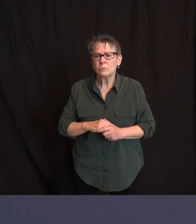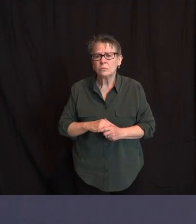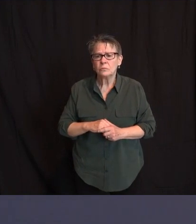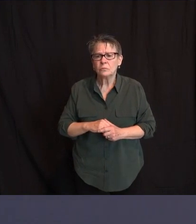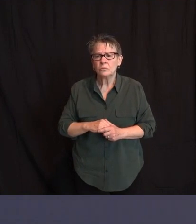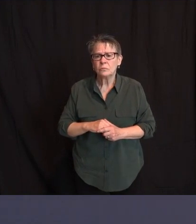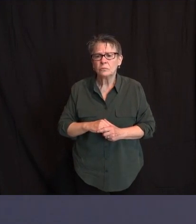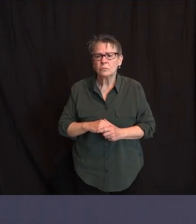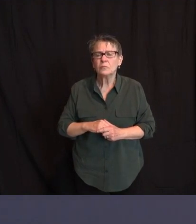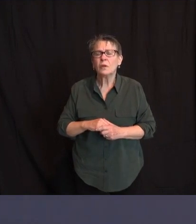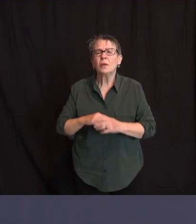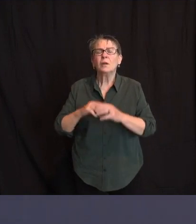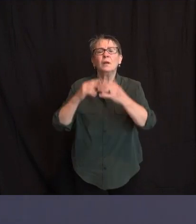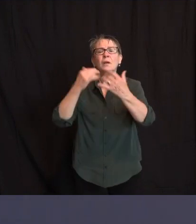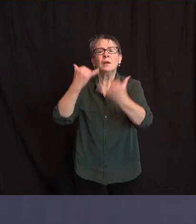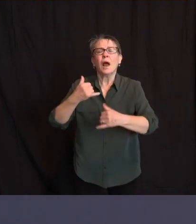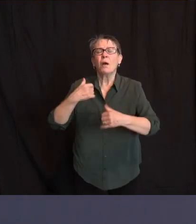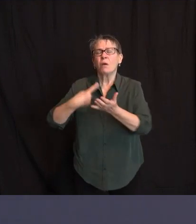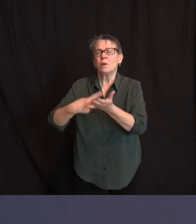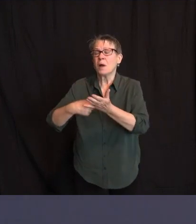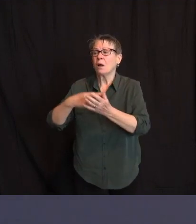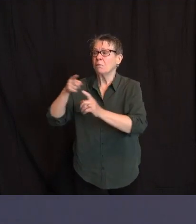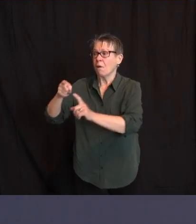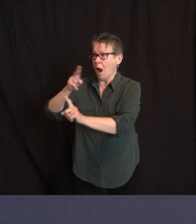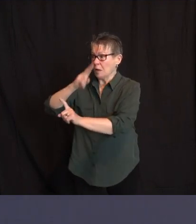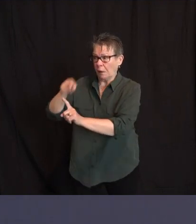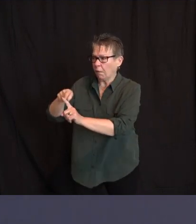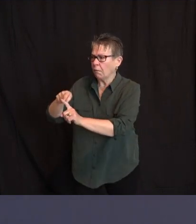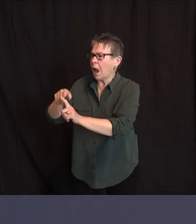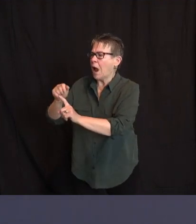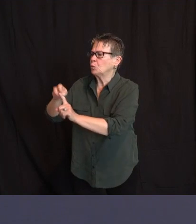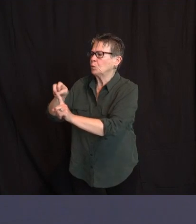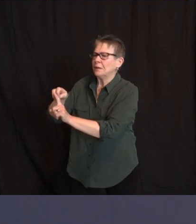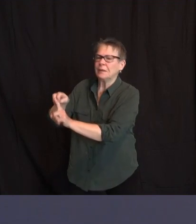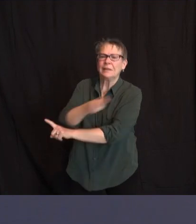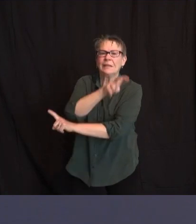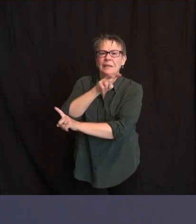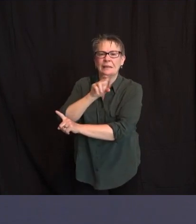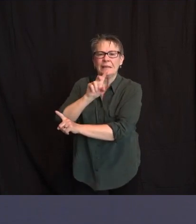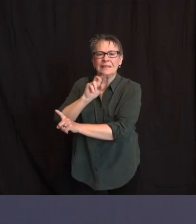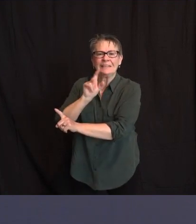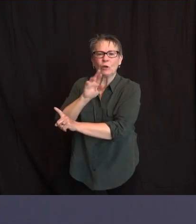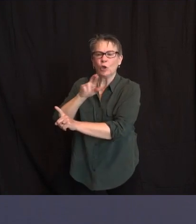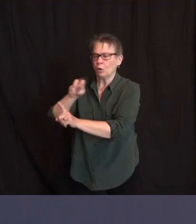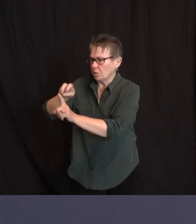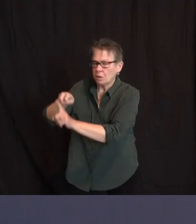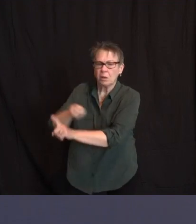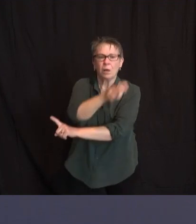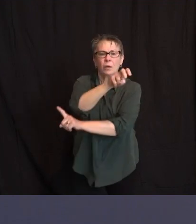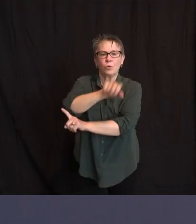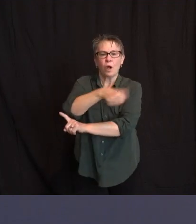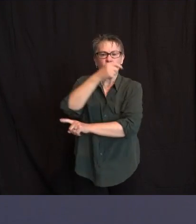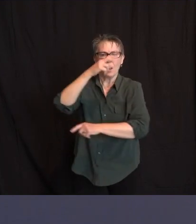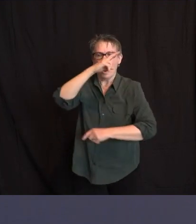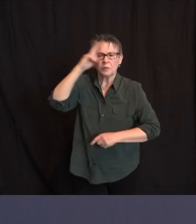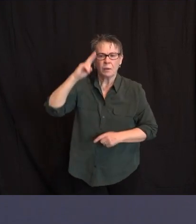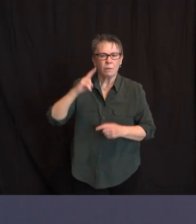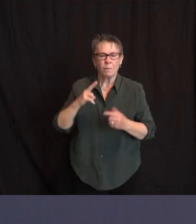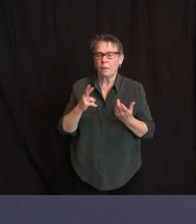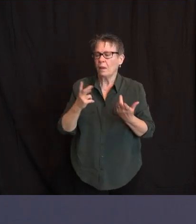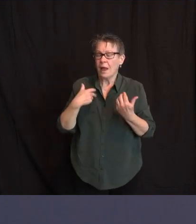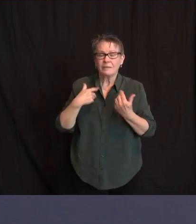take any more critical care patients. Or maybe their E-room got slammed and they just couldn't appropriately take care of any more patients. They go on E-room